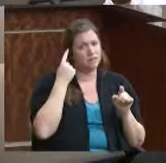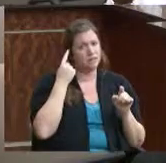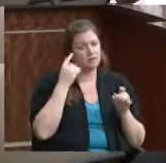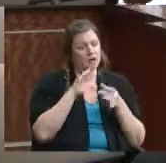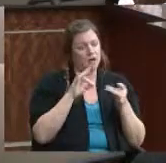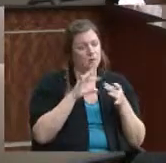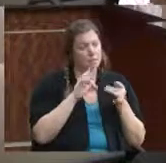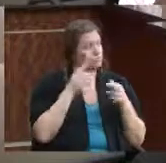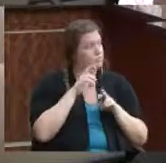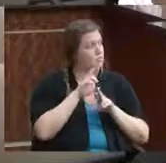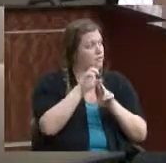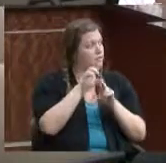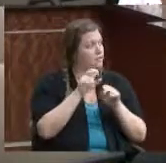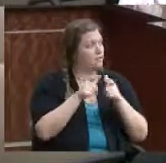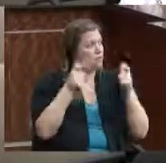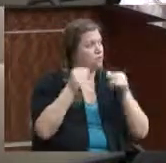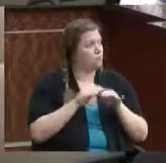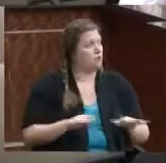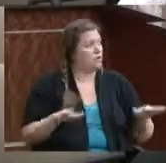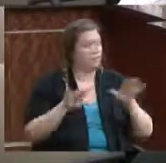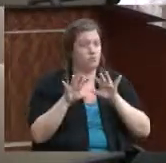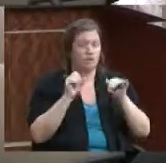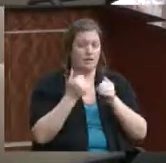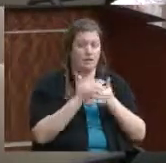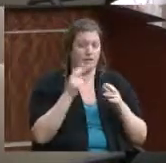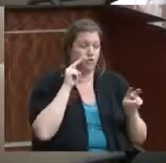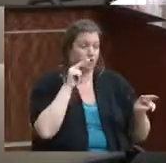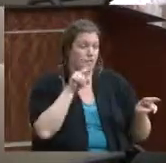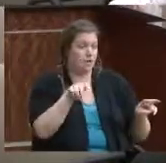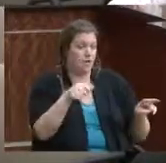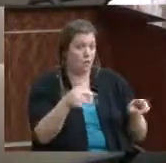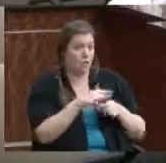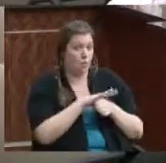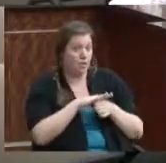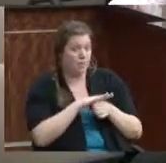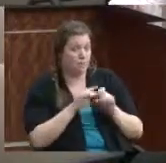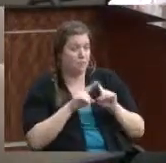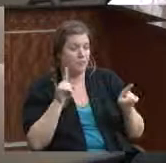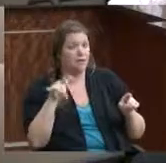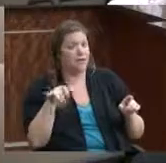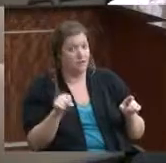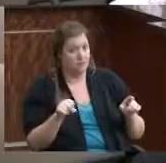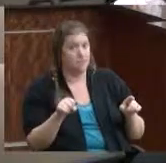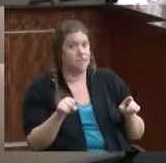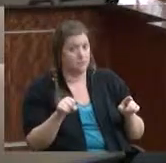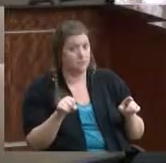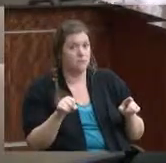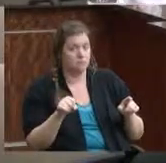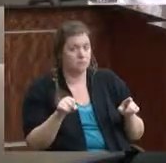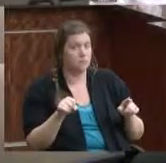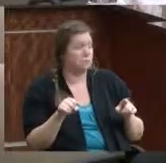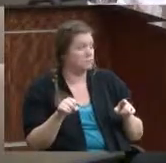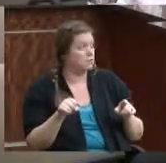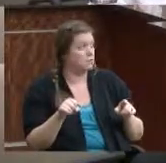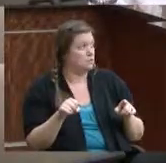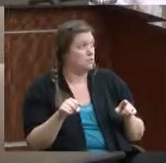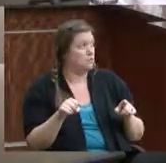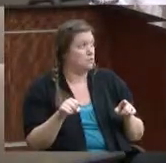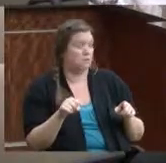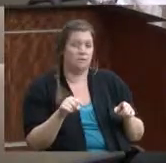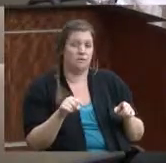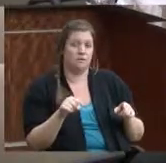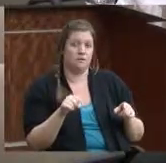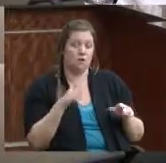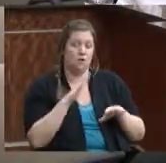with respect to it's a large property. Have you done anything to look at other locations? Yes, the answer is yes. If that wasn't further vetted